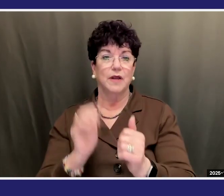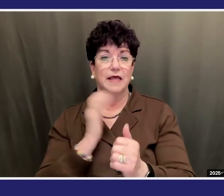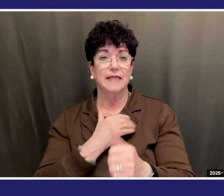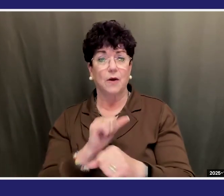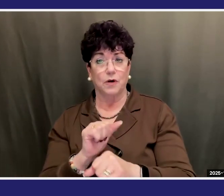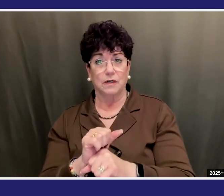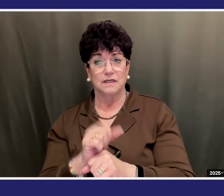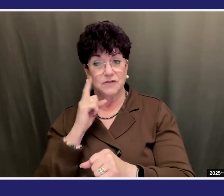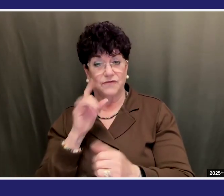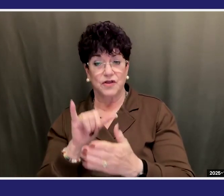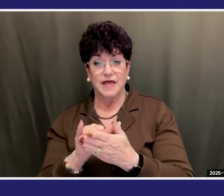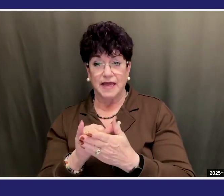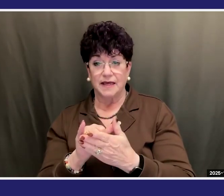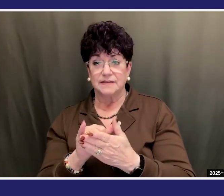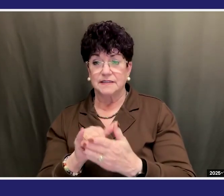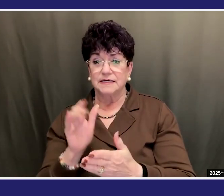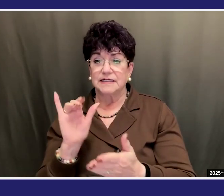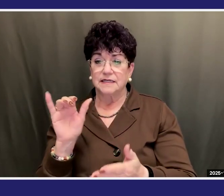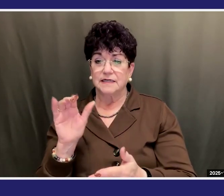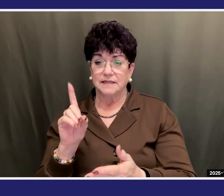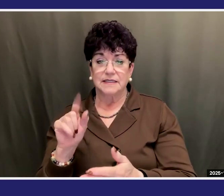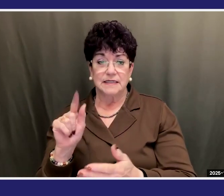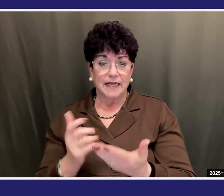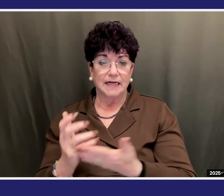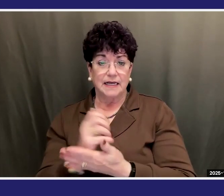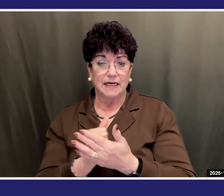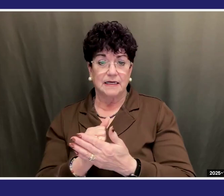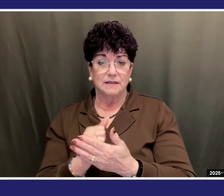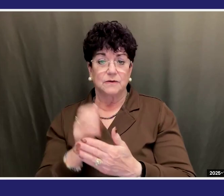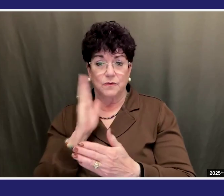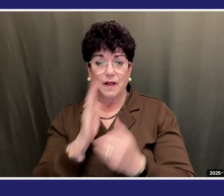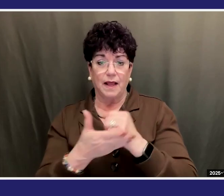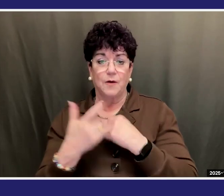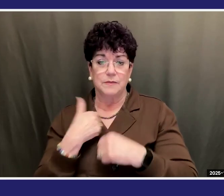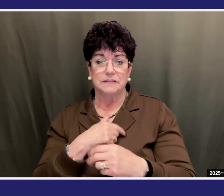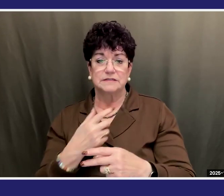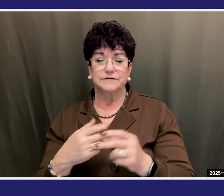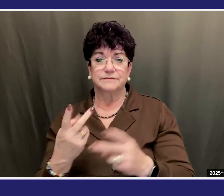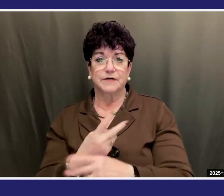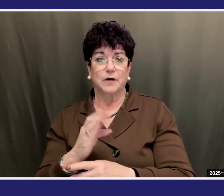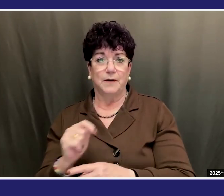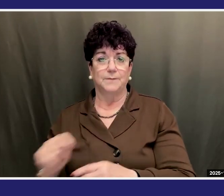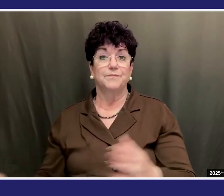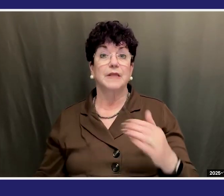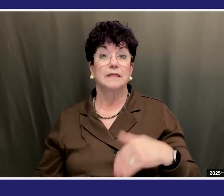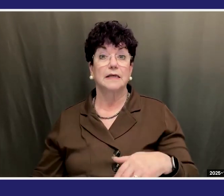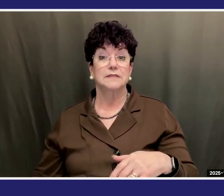to that end, data disaggregation will help facilitate that work. Next slide, please.